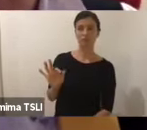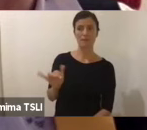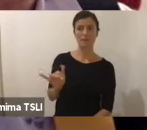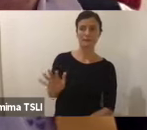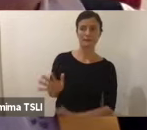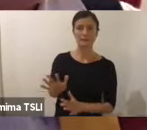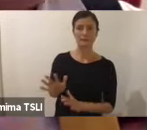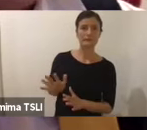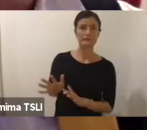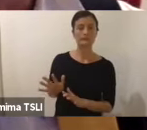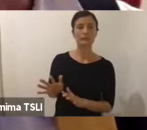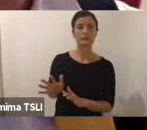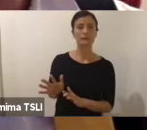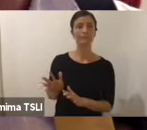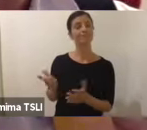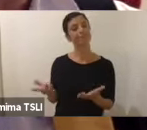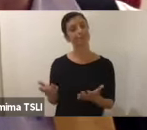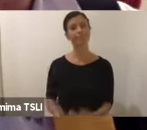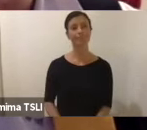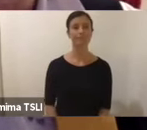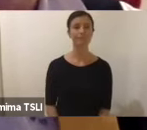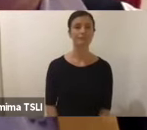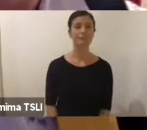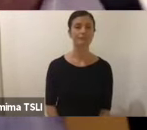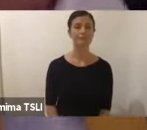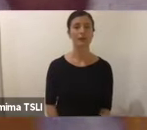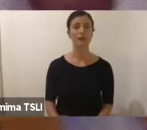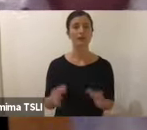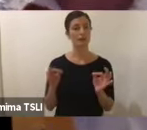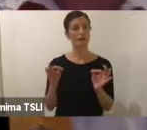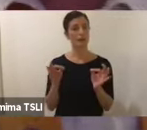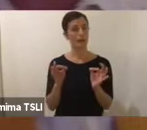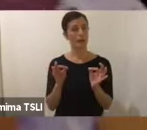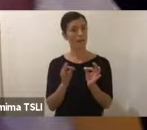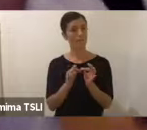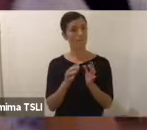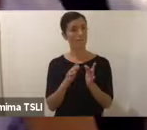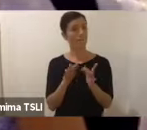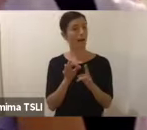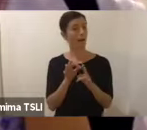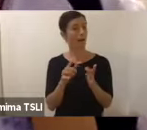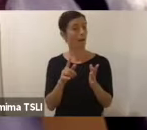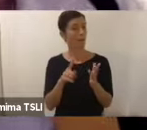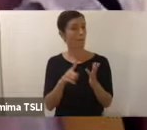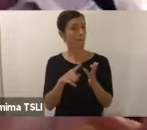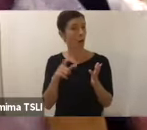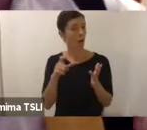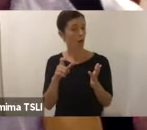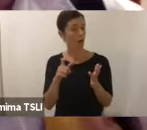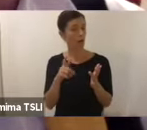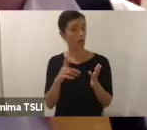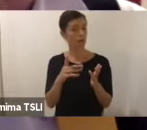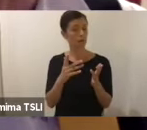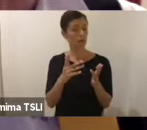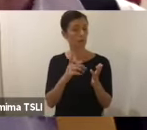people of color indigenous people black asian minority ethnicities walk into